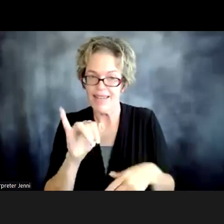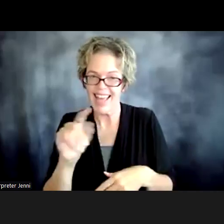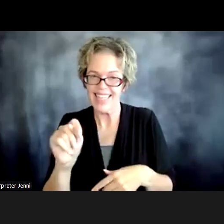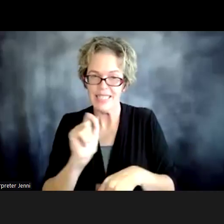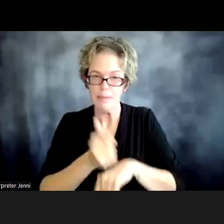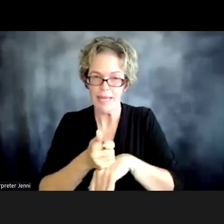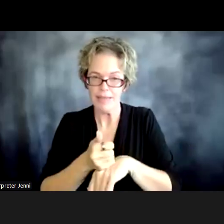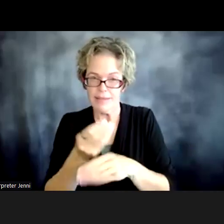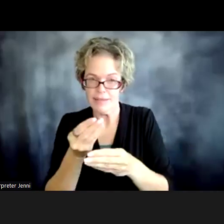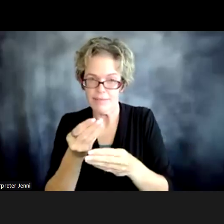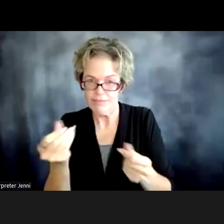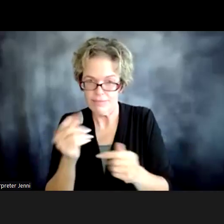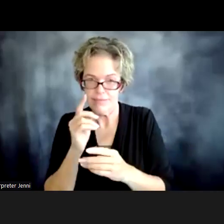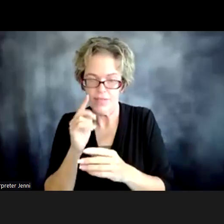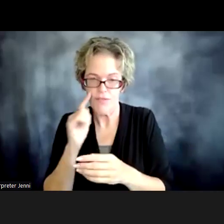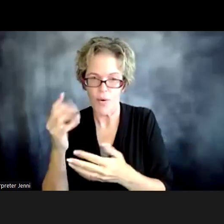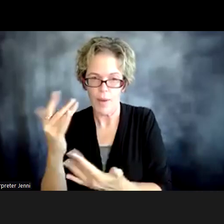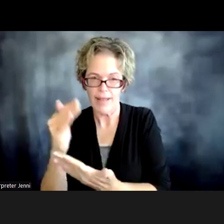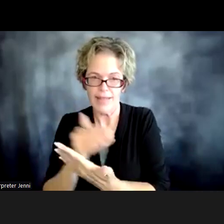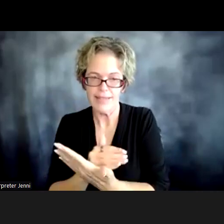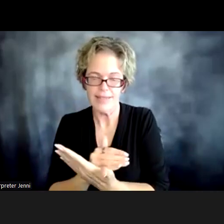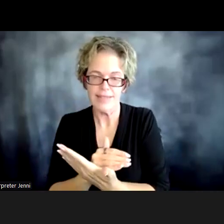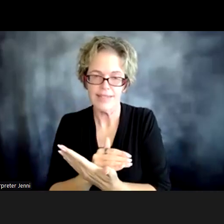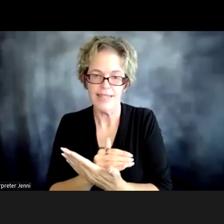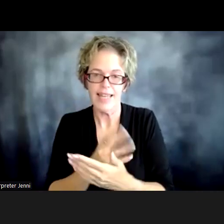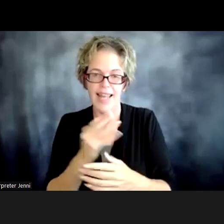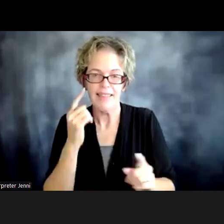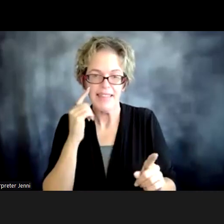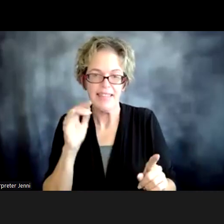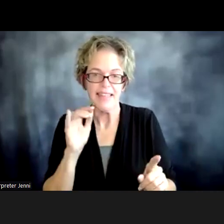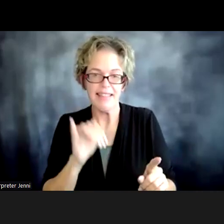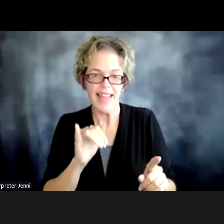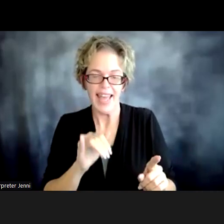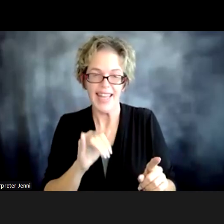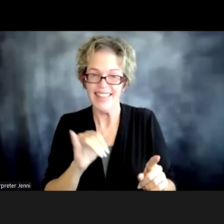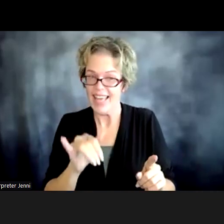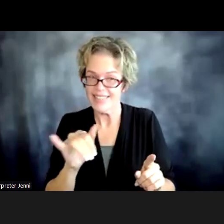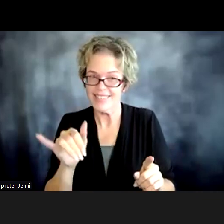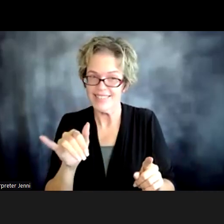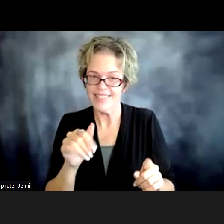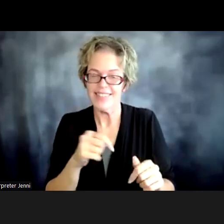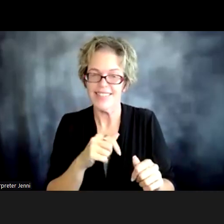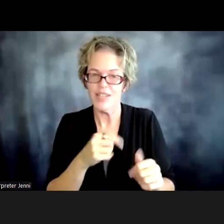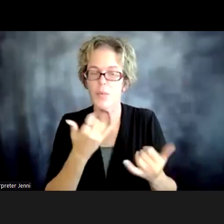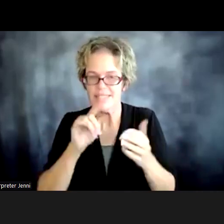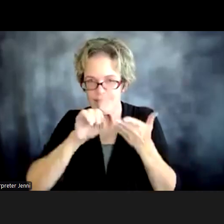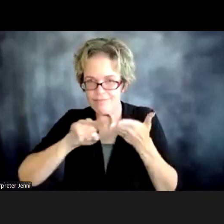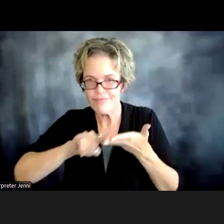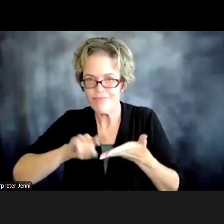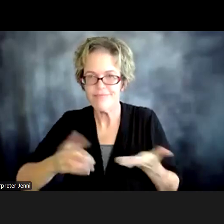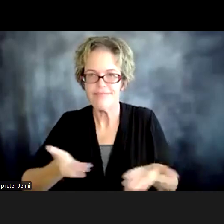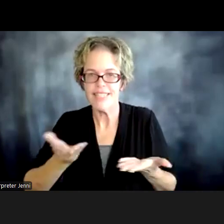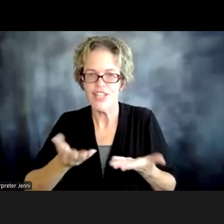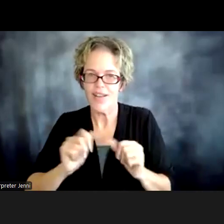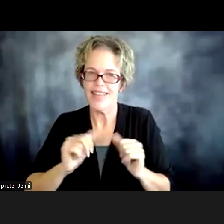for managing the enrollment or wait list. And that I think is still work that we're investigating here at the agency.